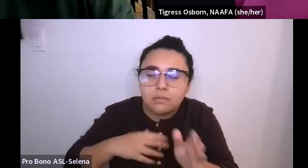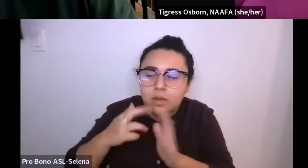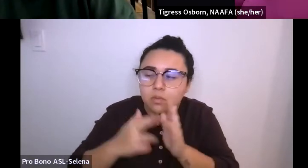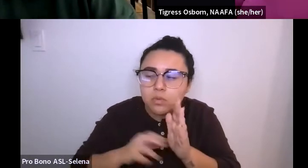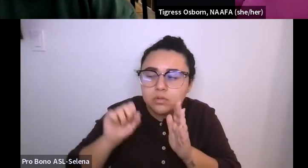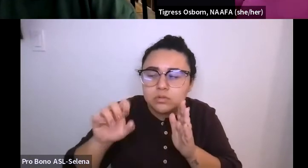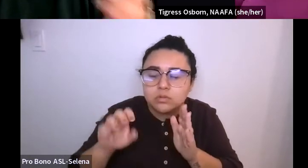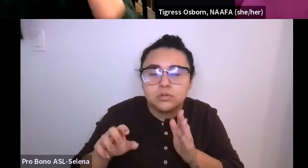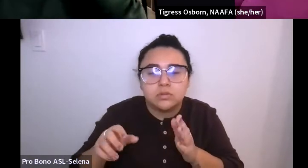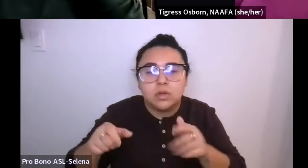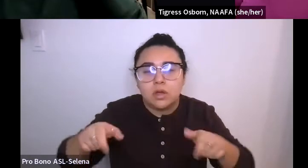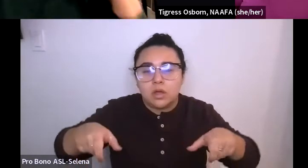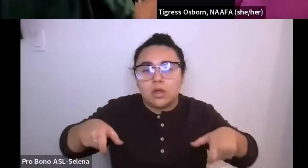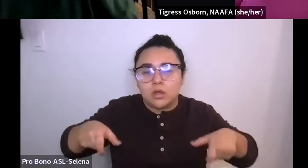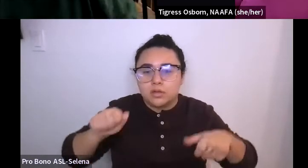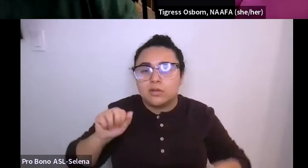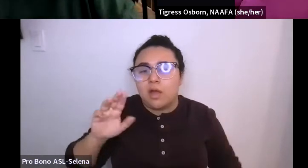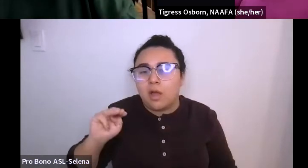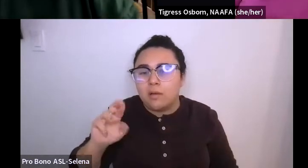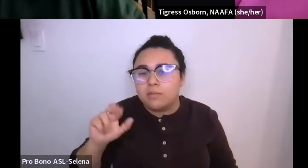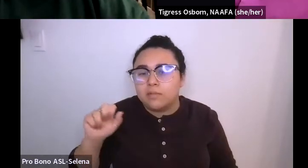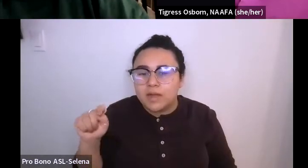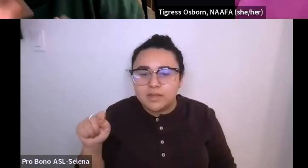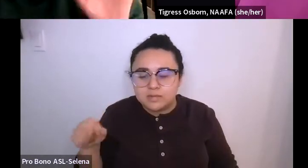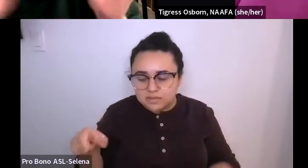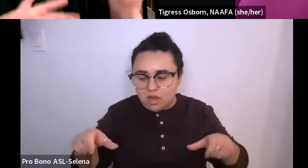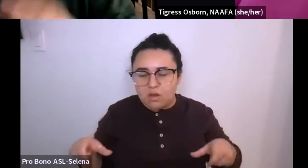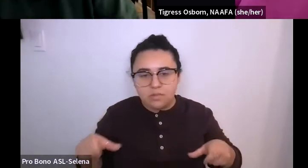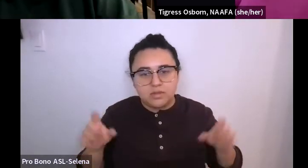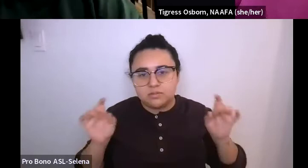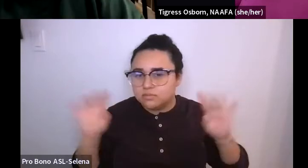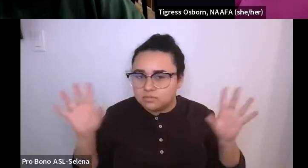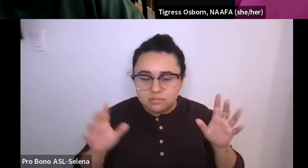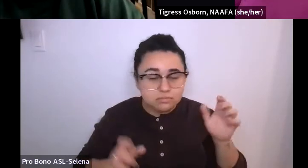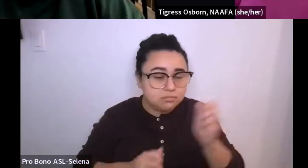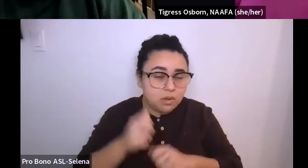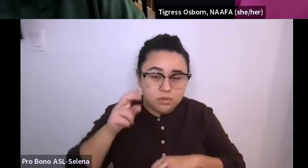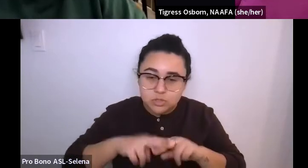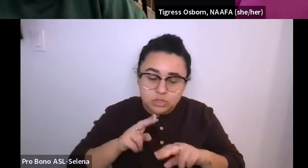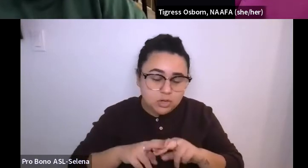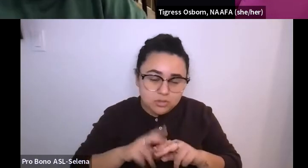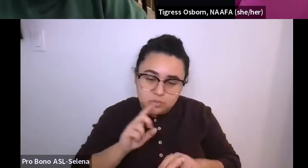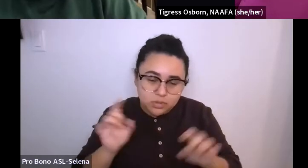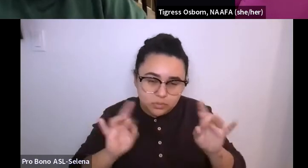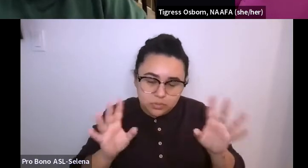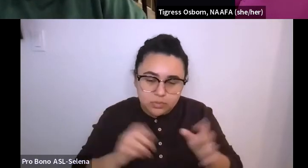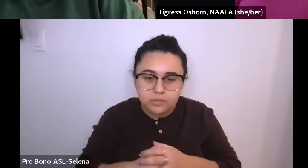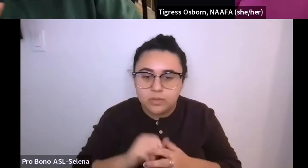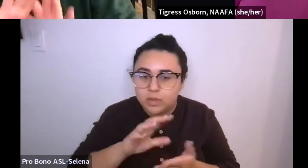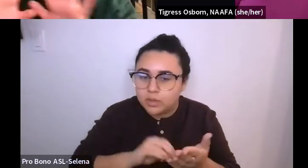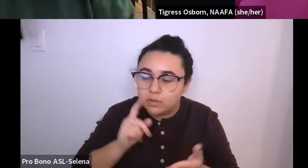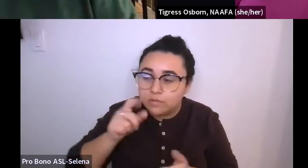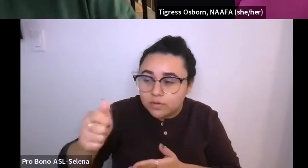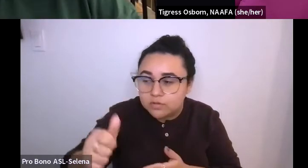armrests are evil. Most chairs right. are evil. And then you can always learn to yourself in your room or whatever,